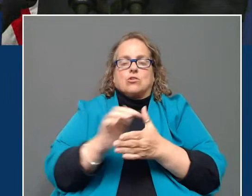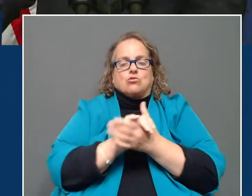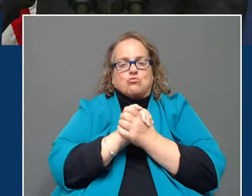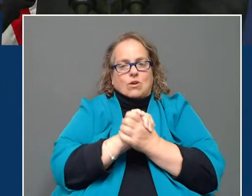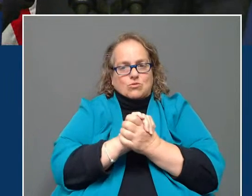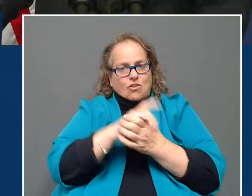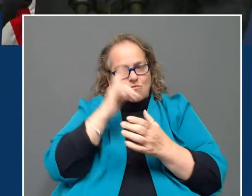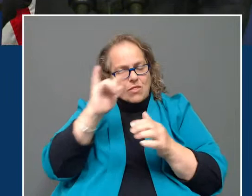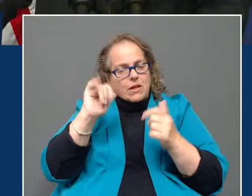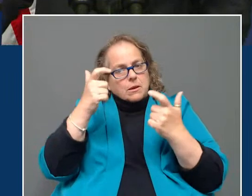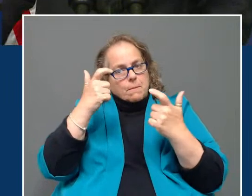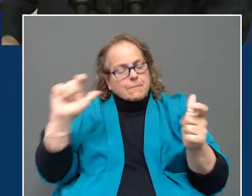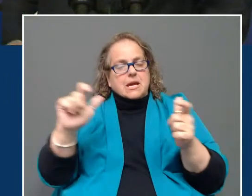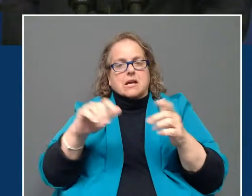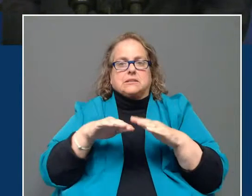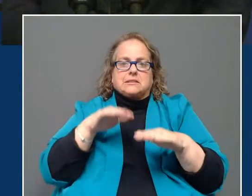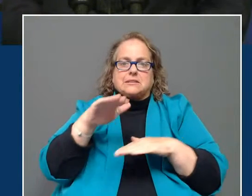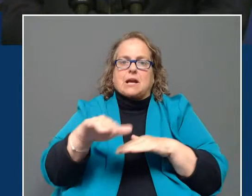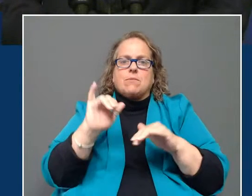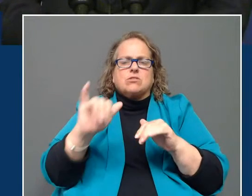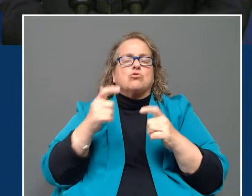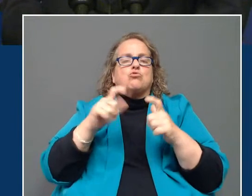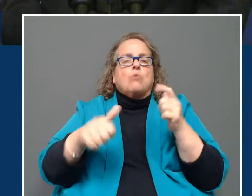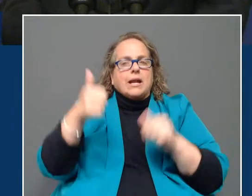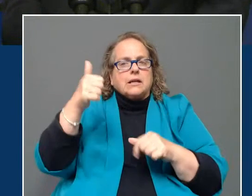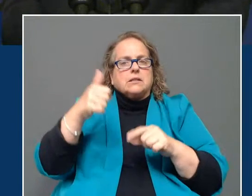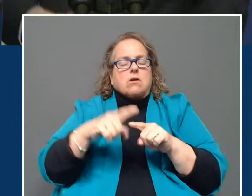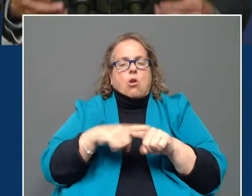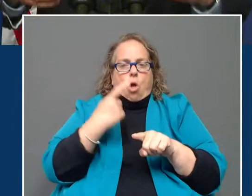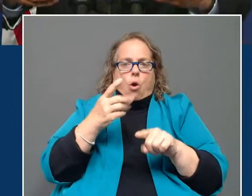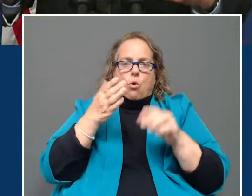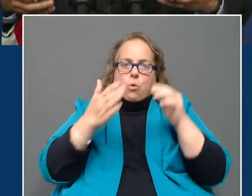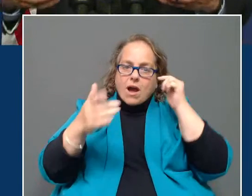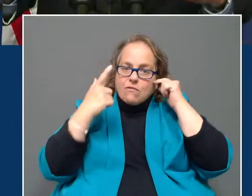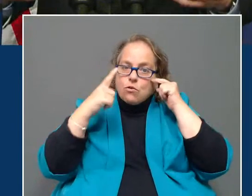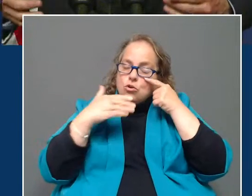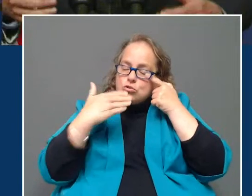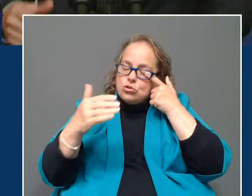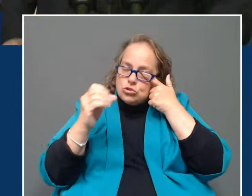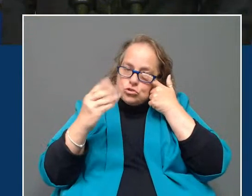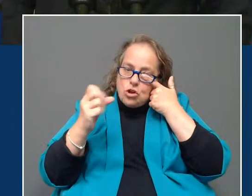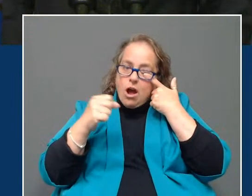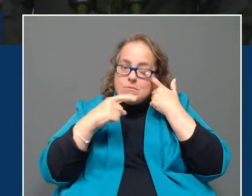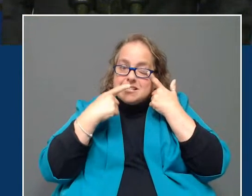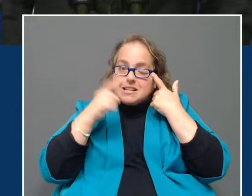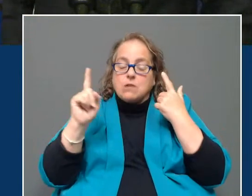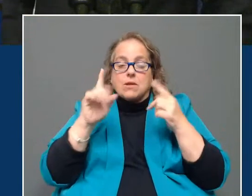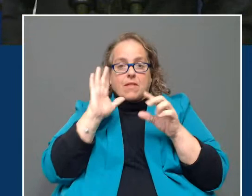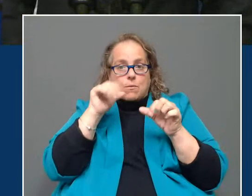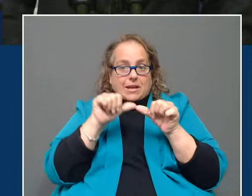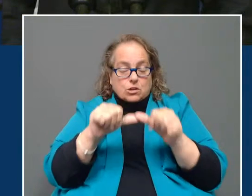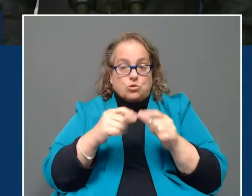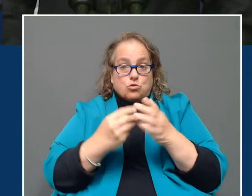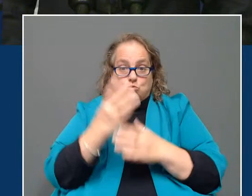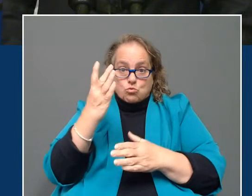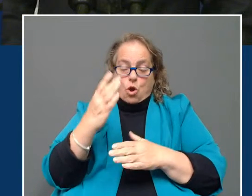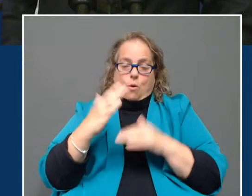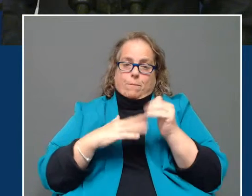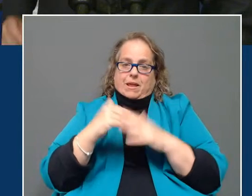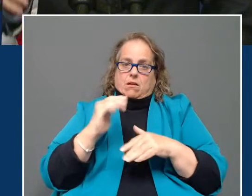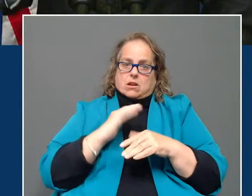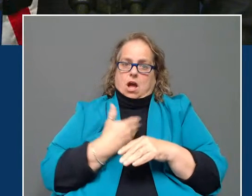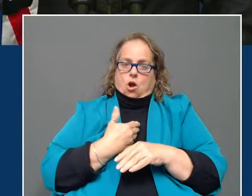in a long line of good job announcements that continue to grow and build our momentum. And the more